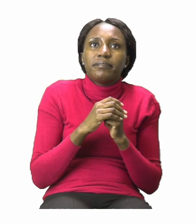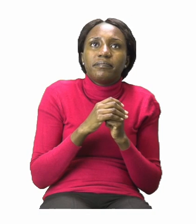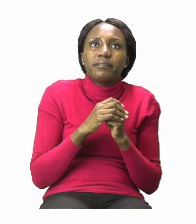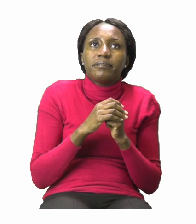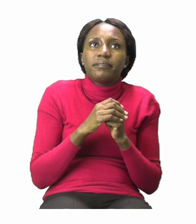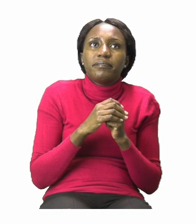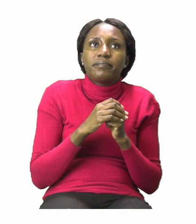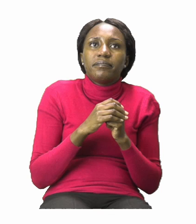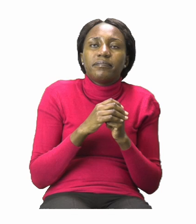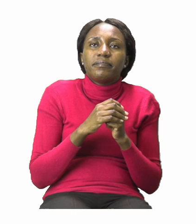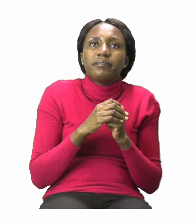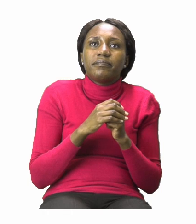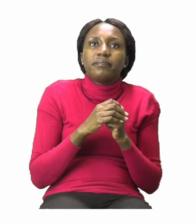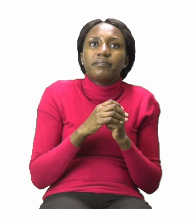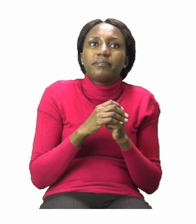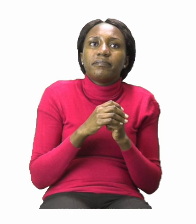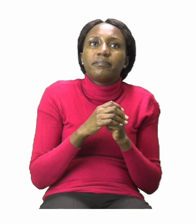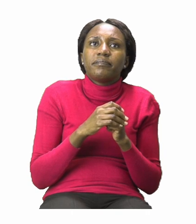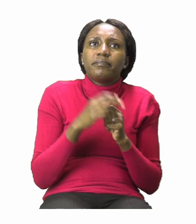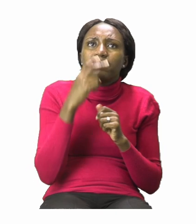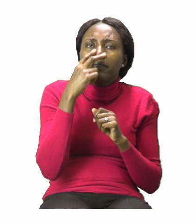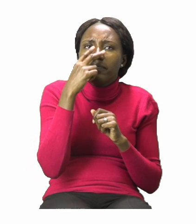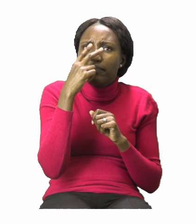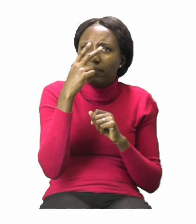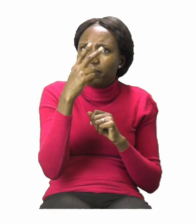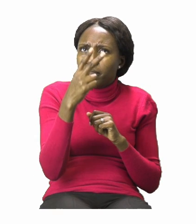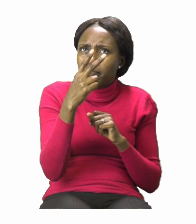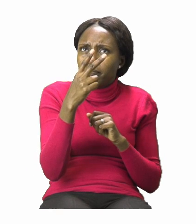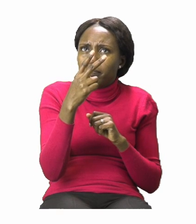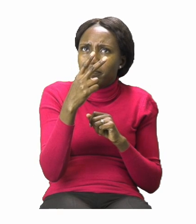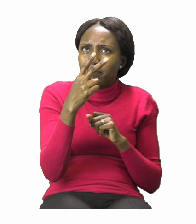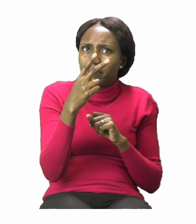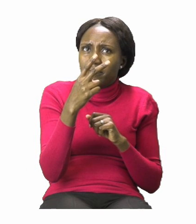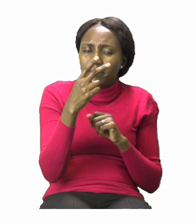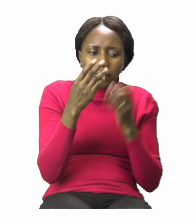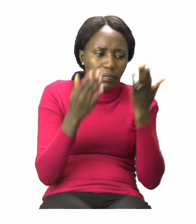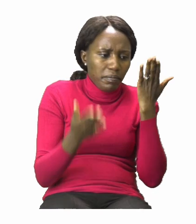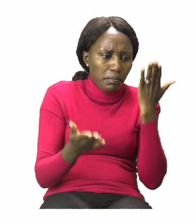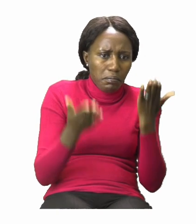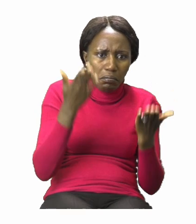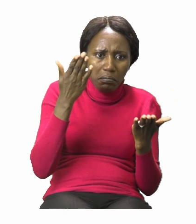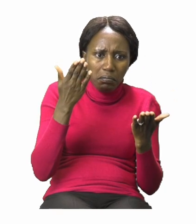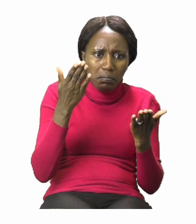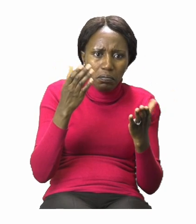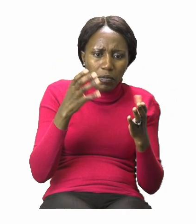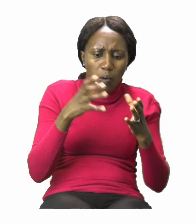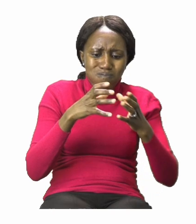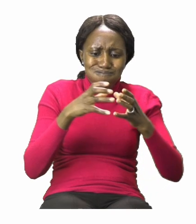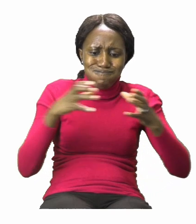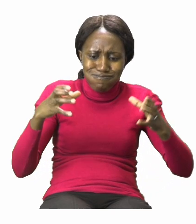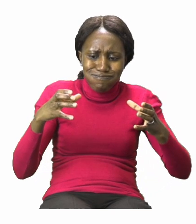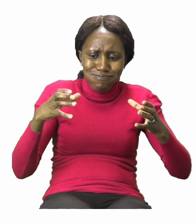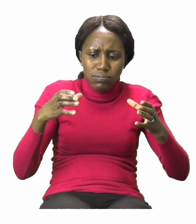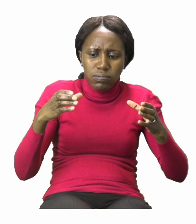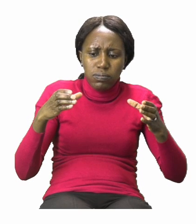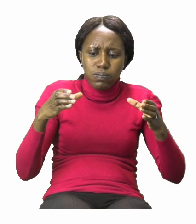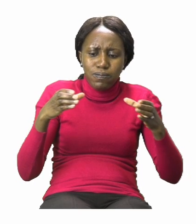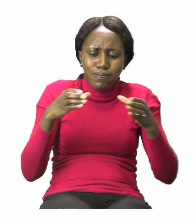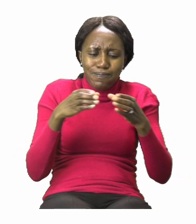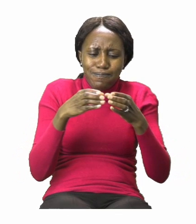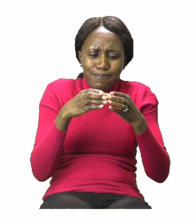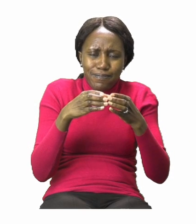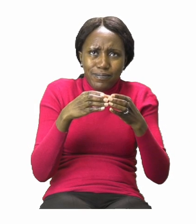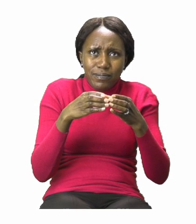On page 6, we are going to be doing some comparisons. Now there are 2 words you're going to learn